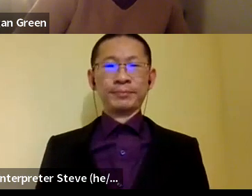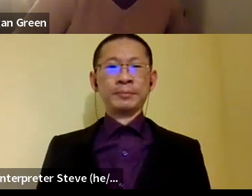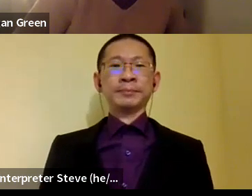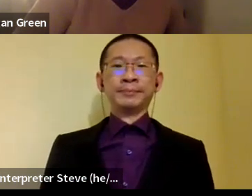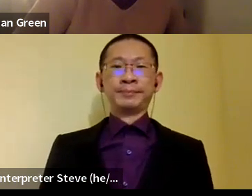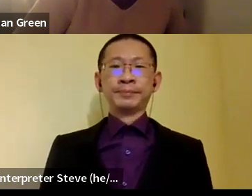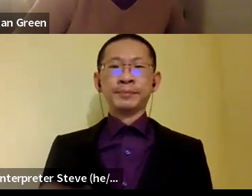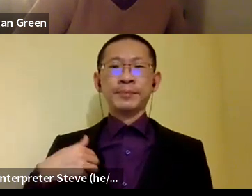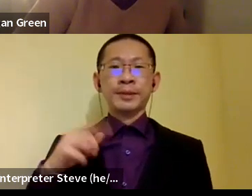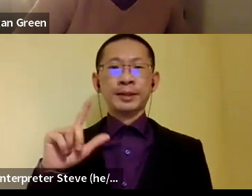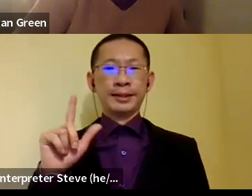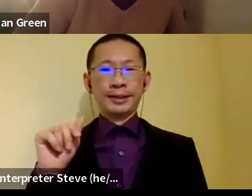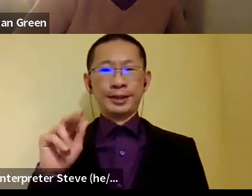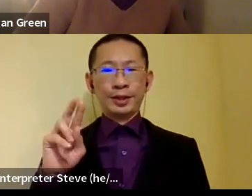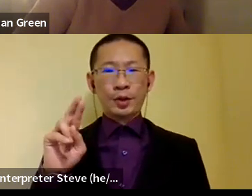That's why I think that